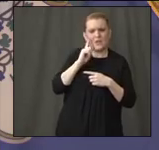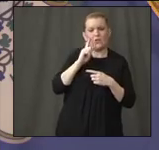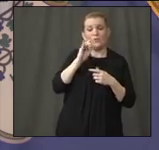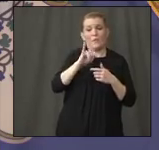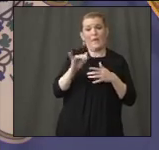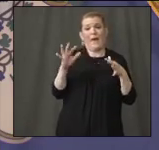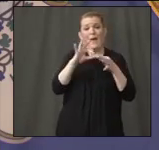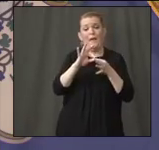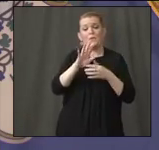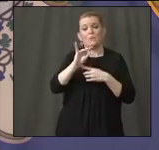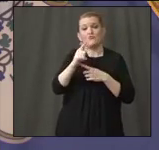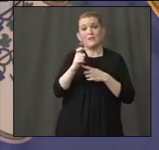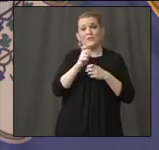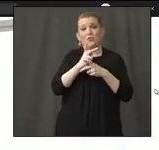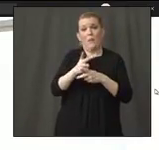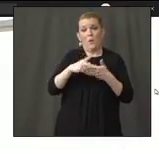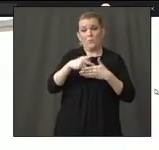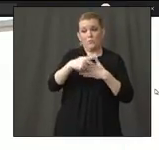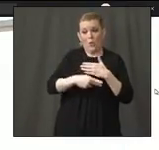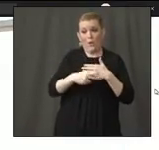when?